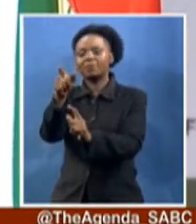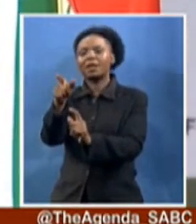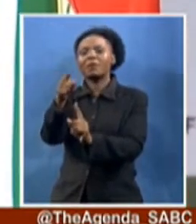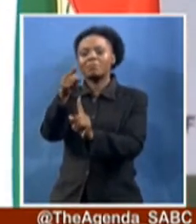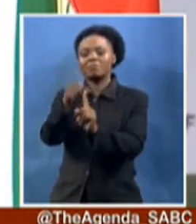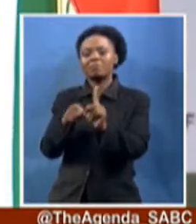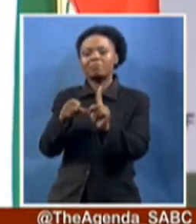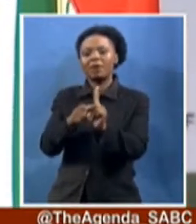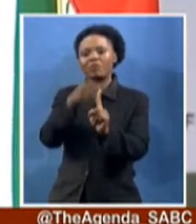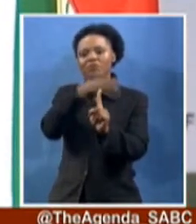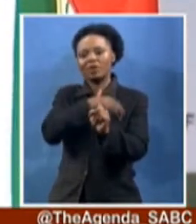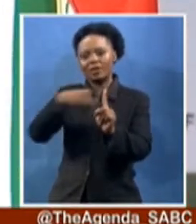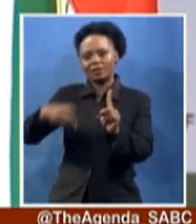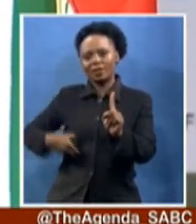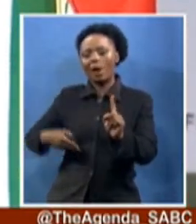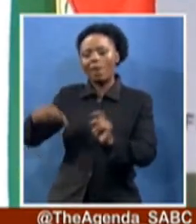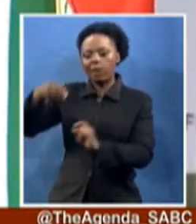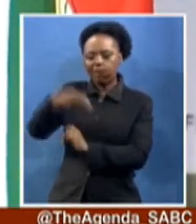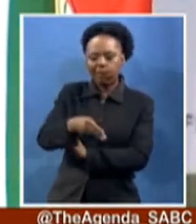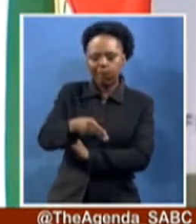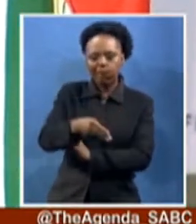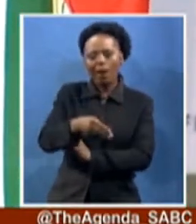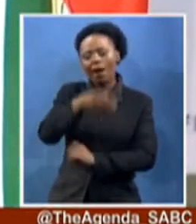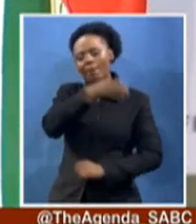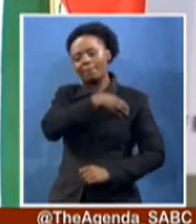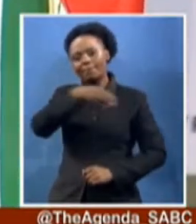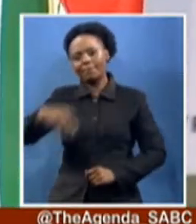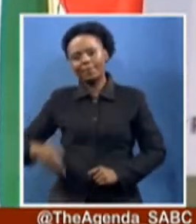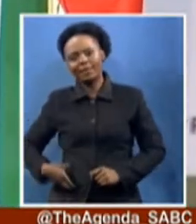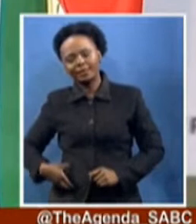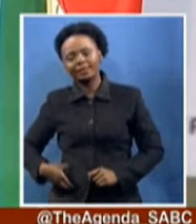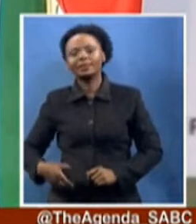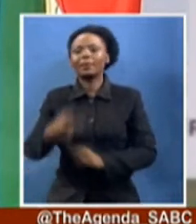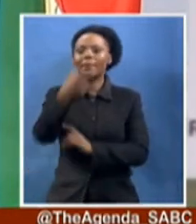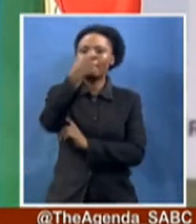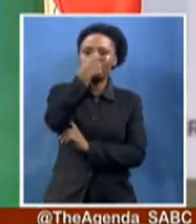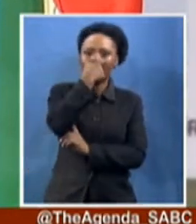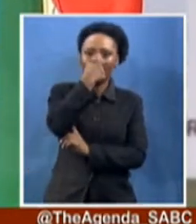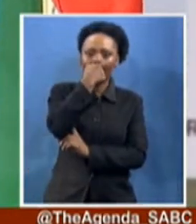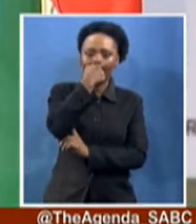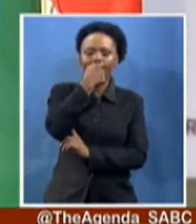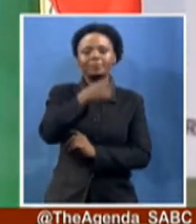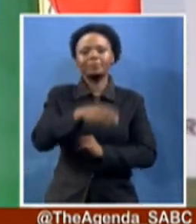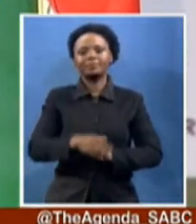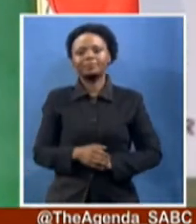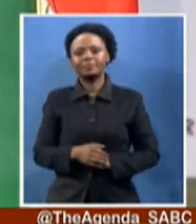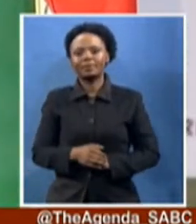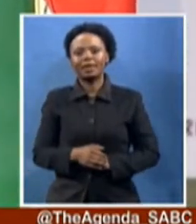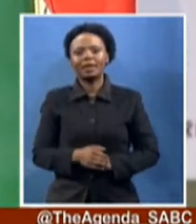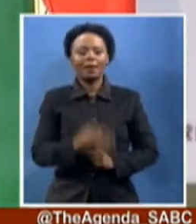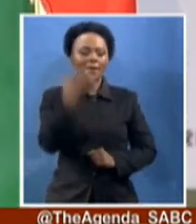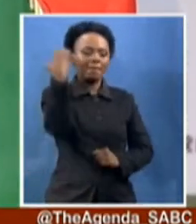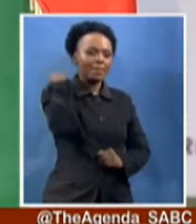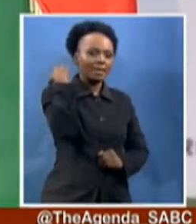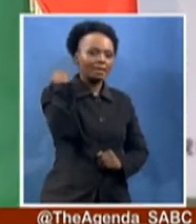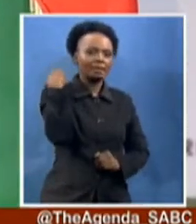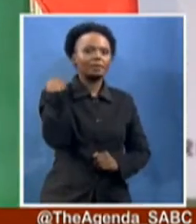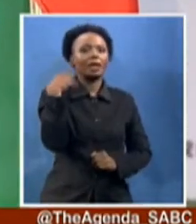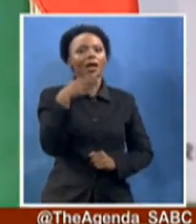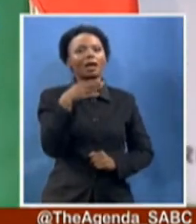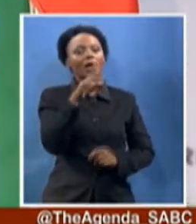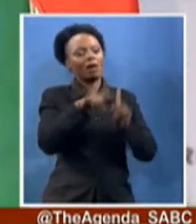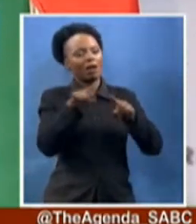President Cyril Ramaphosa, the ministers present today, my